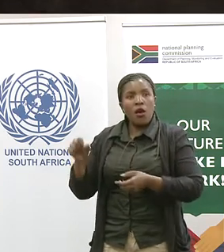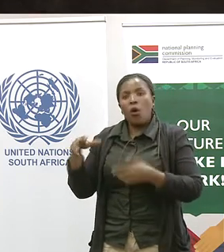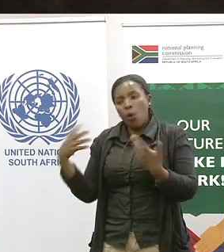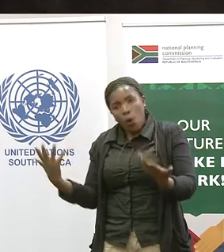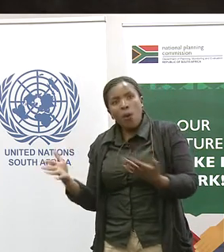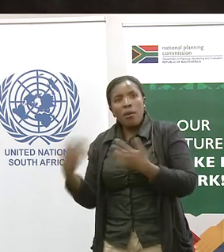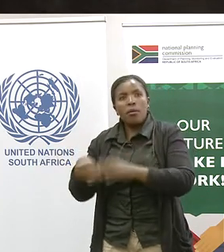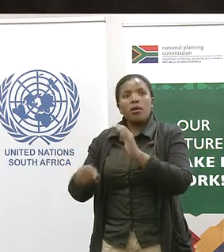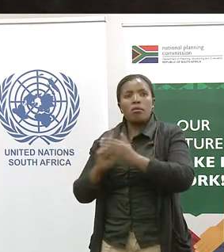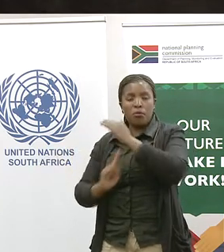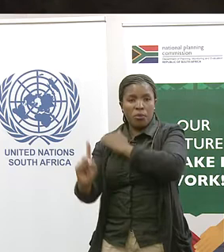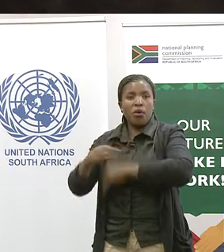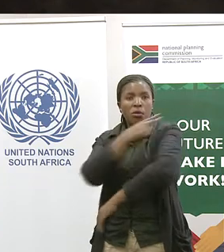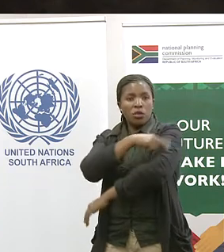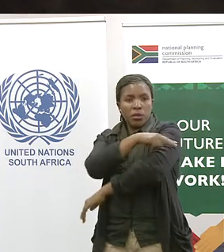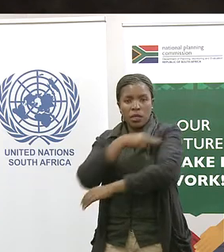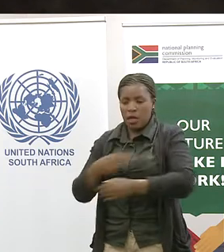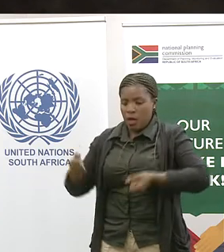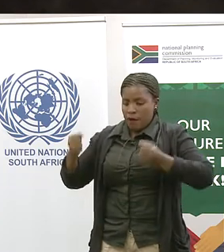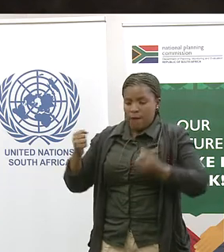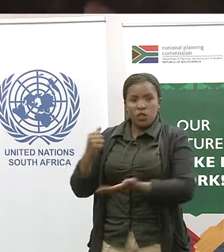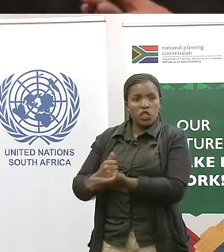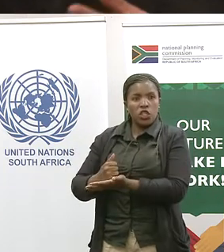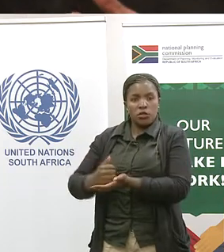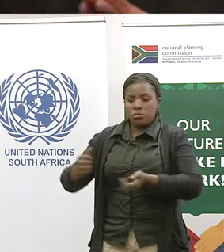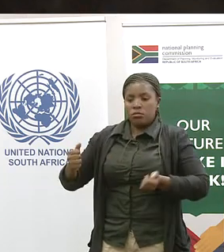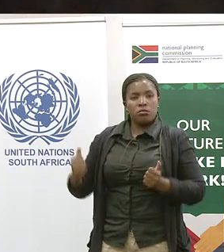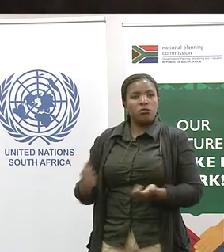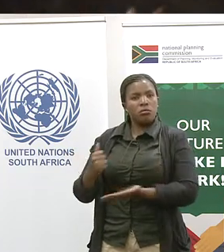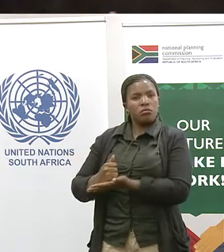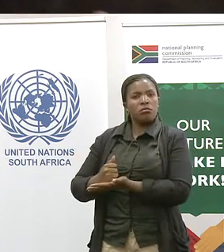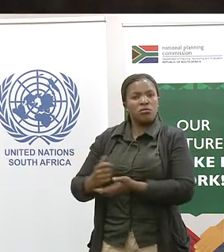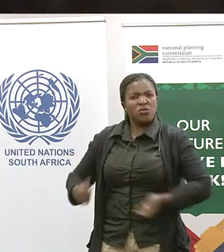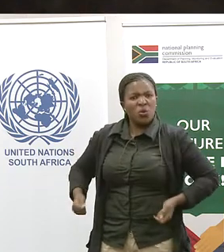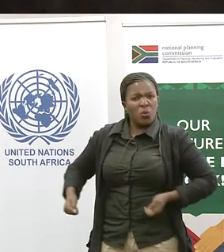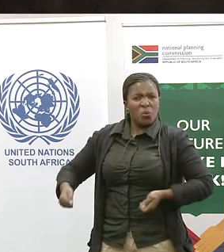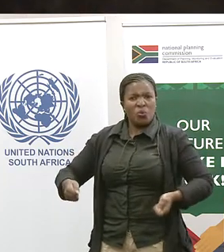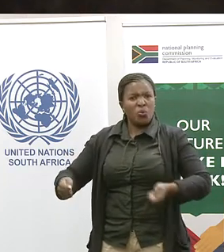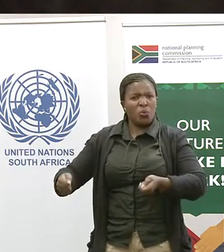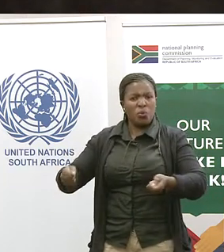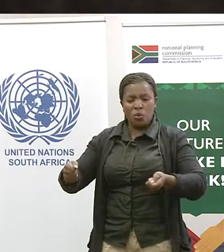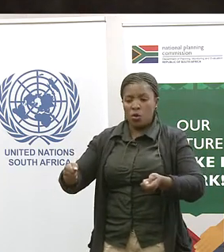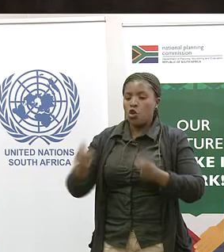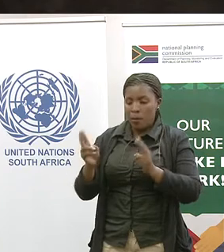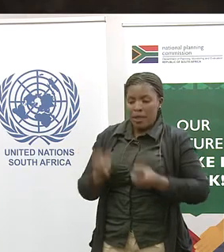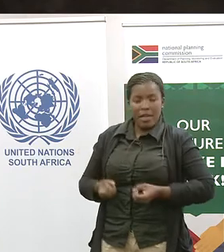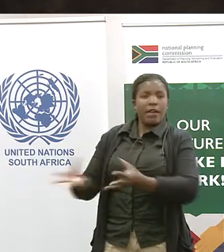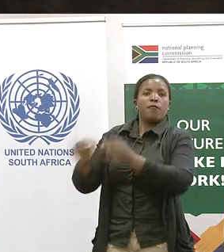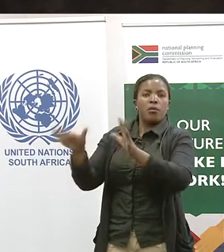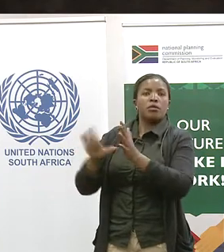for a daily use. That's not fair. That thing will worn up in a week or two.